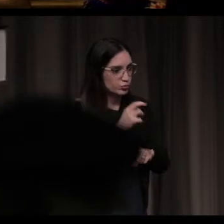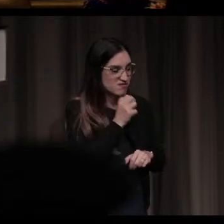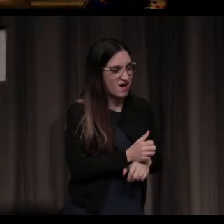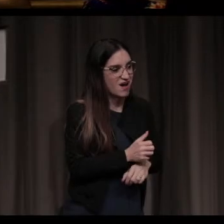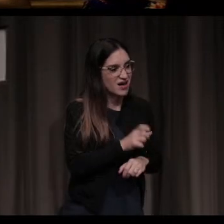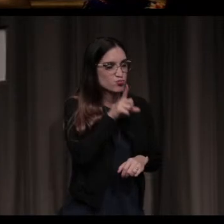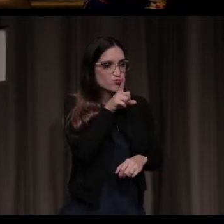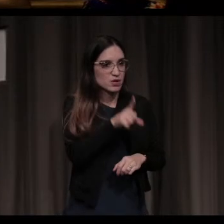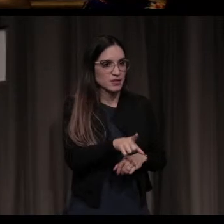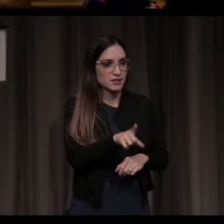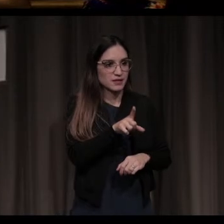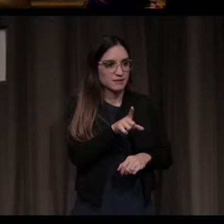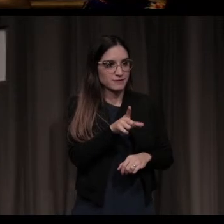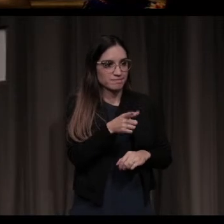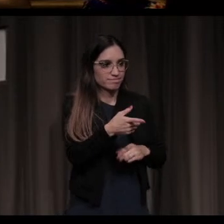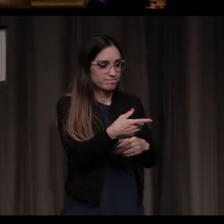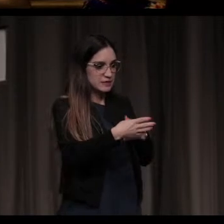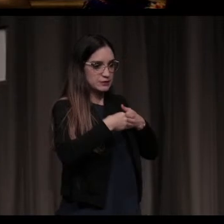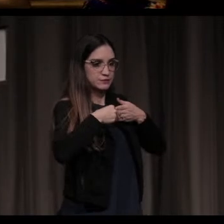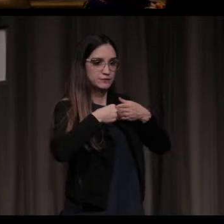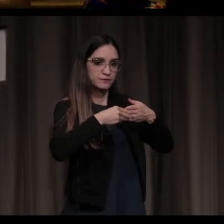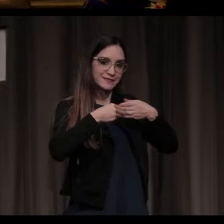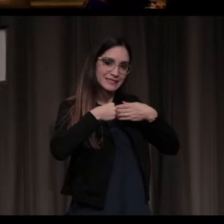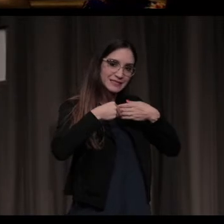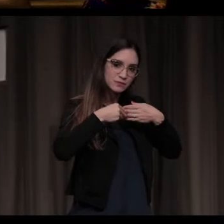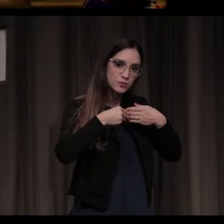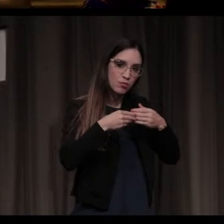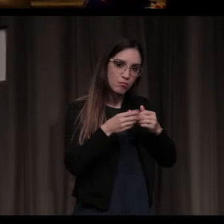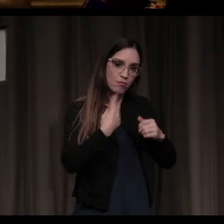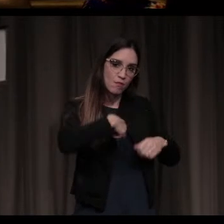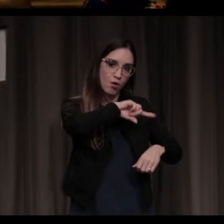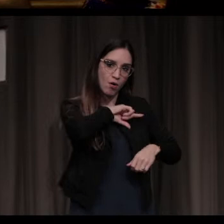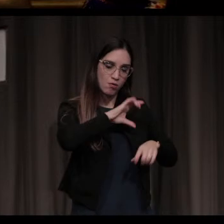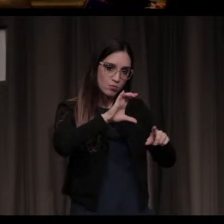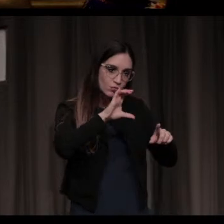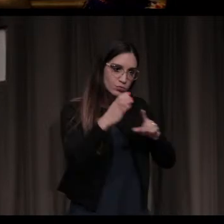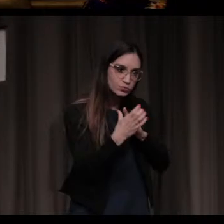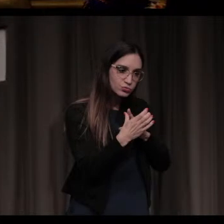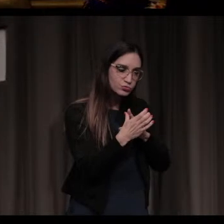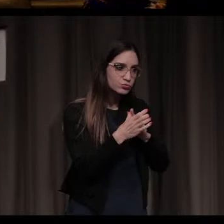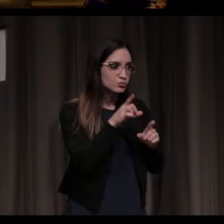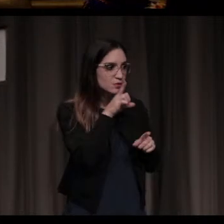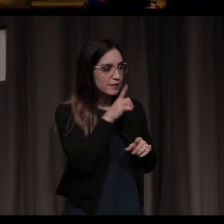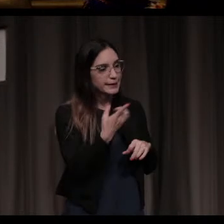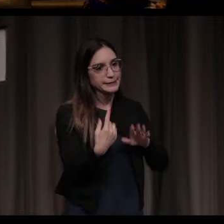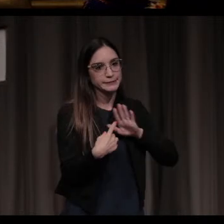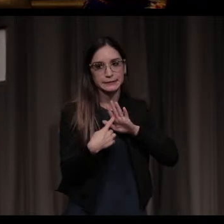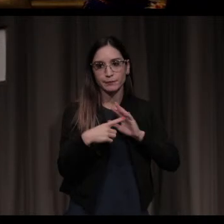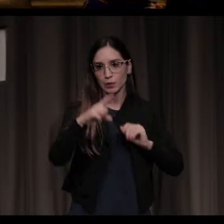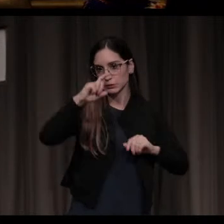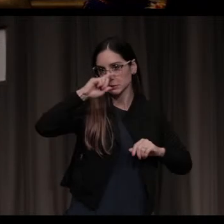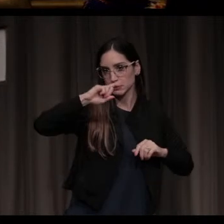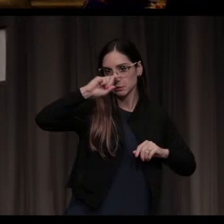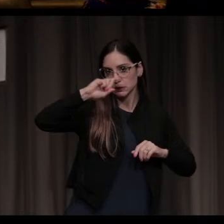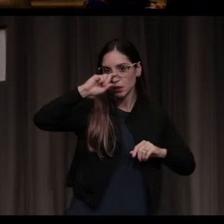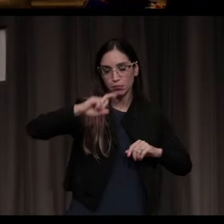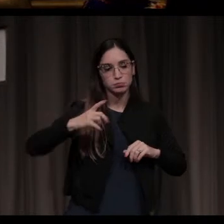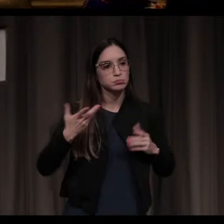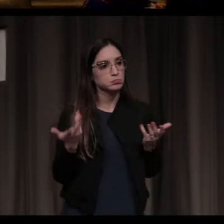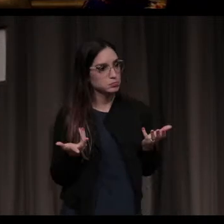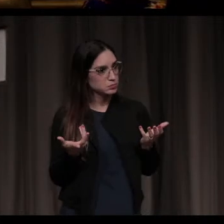translatable into our culture. So like baskets and patchwork and other things like that, even if it's something like dolls that we